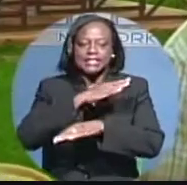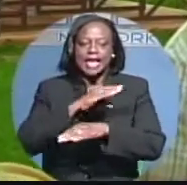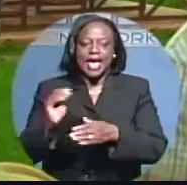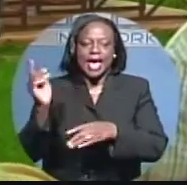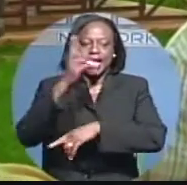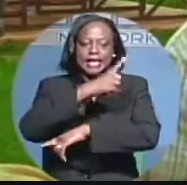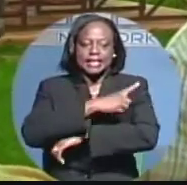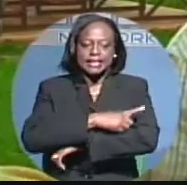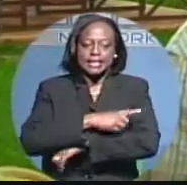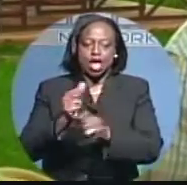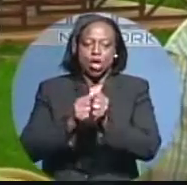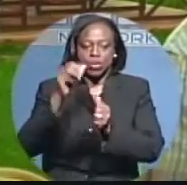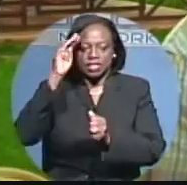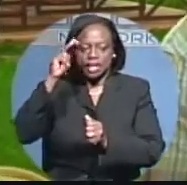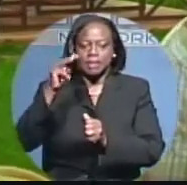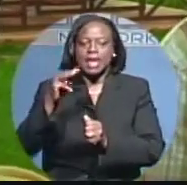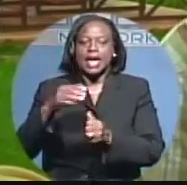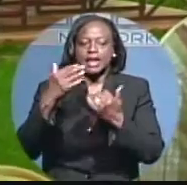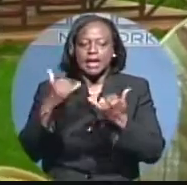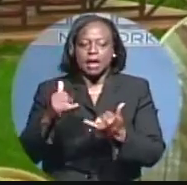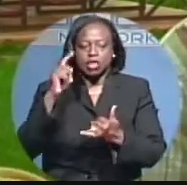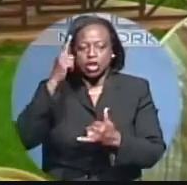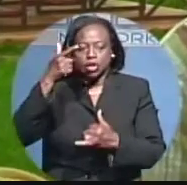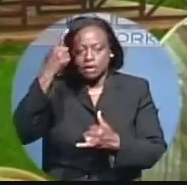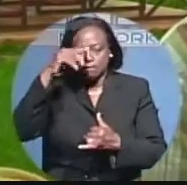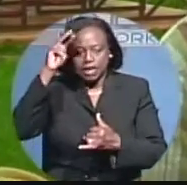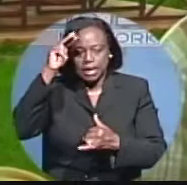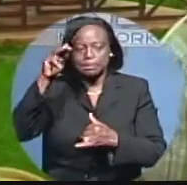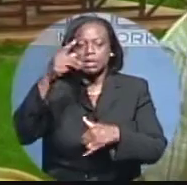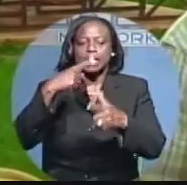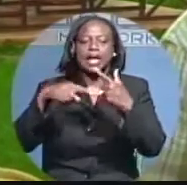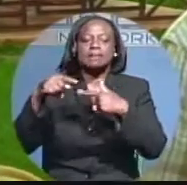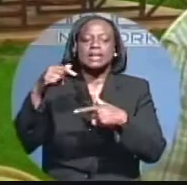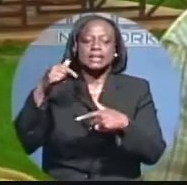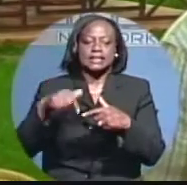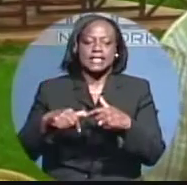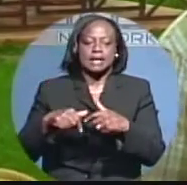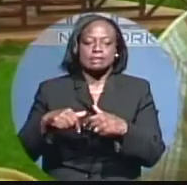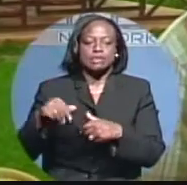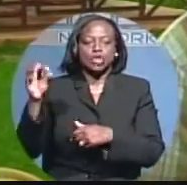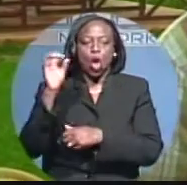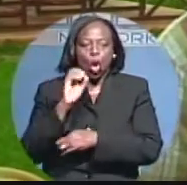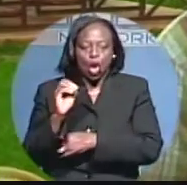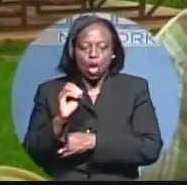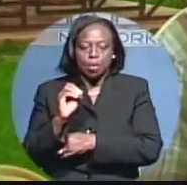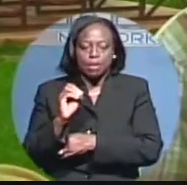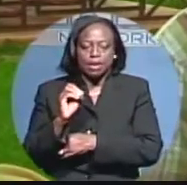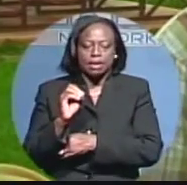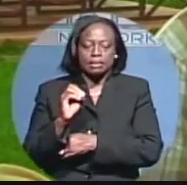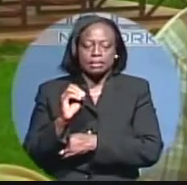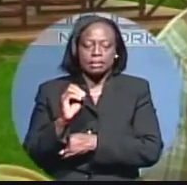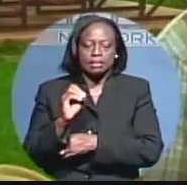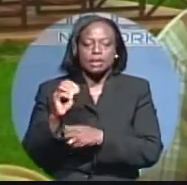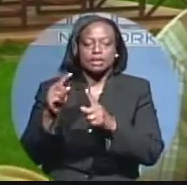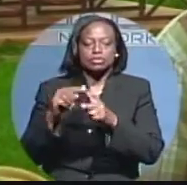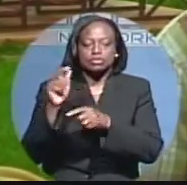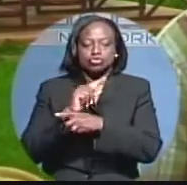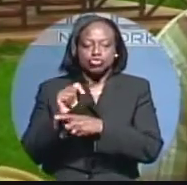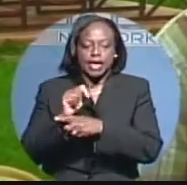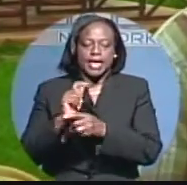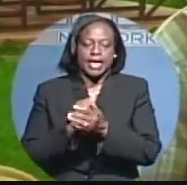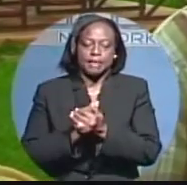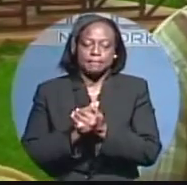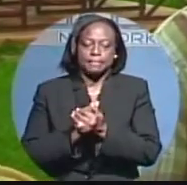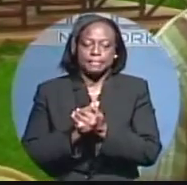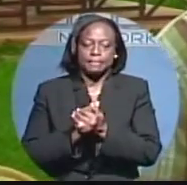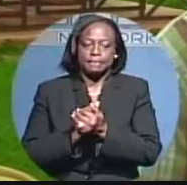looking forward for him coming down to Northern Oklahoma and playing. You know, he's already sent a regiment for him to get stronger, you know,